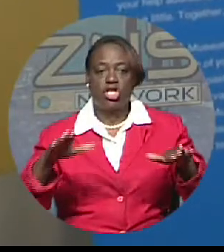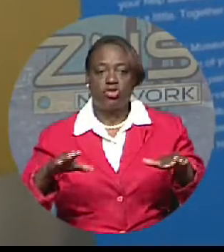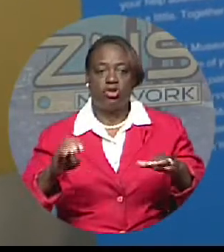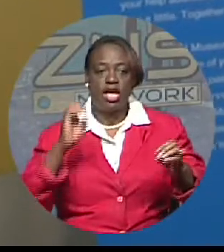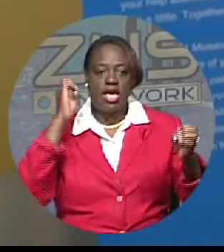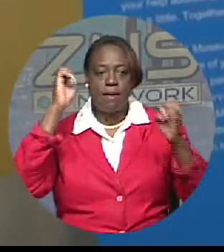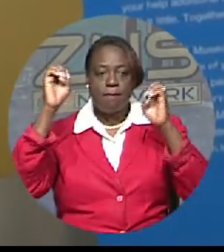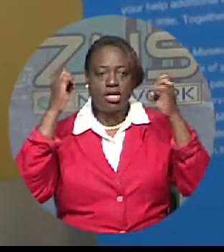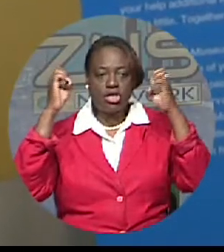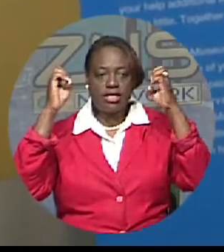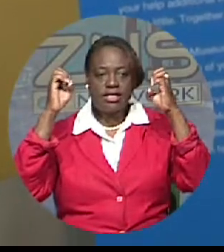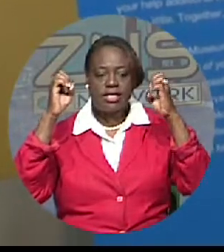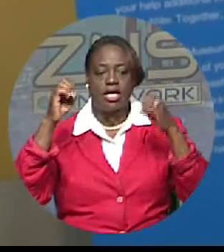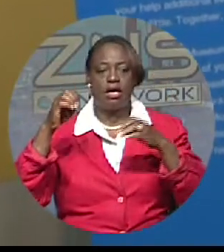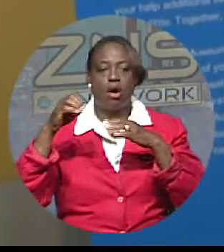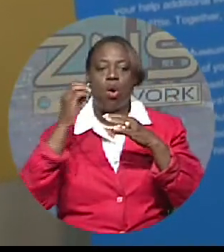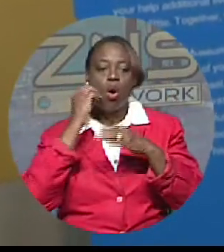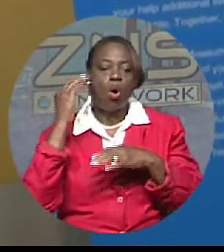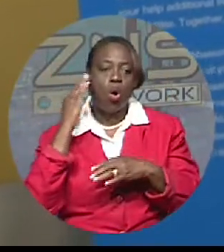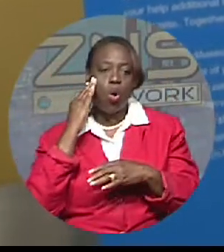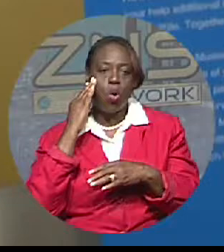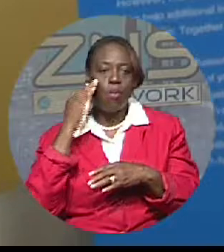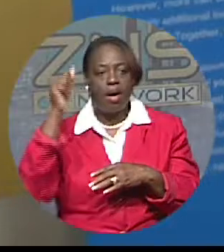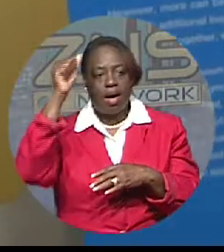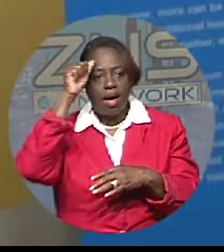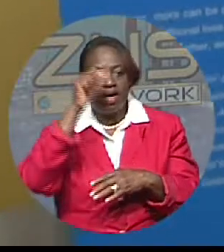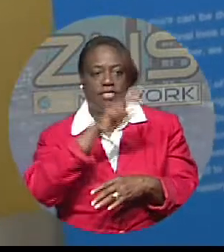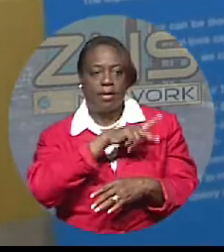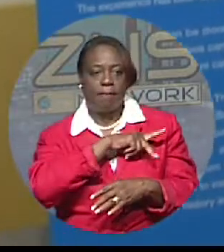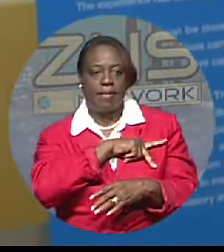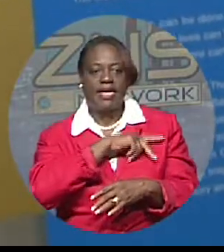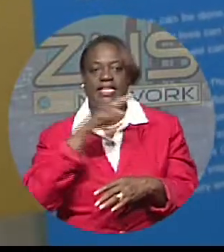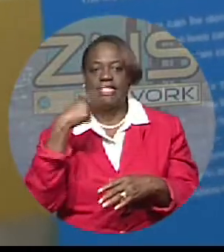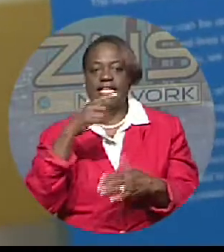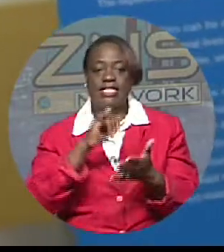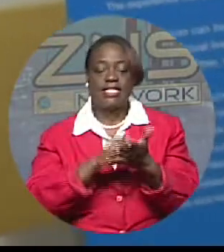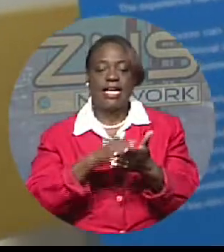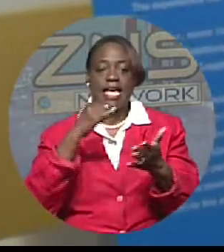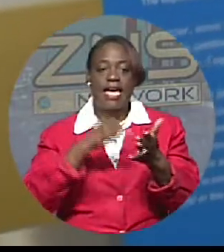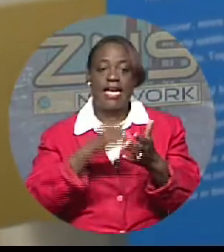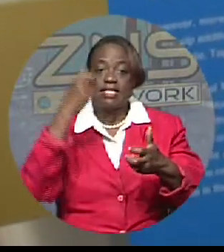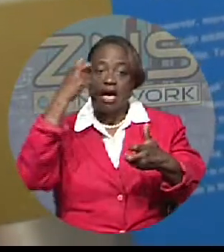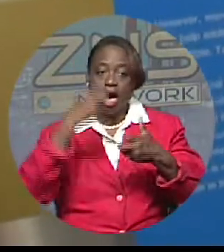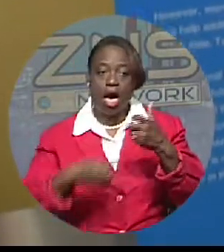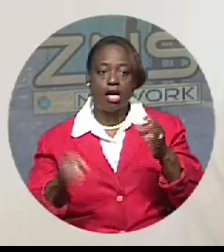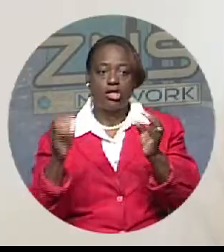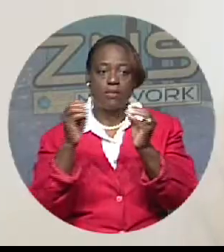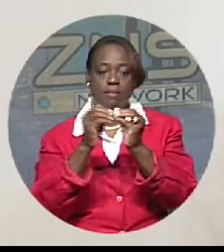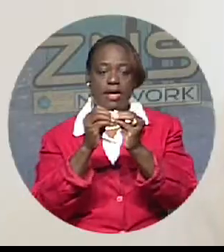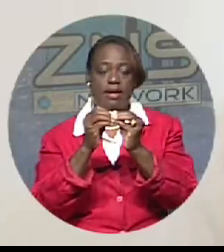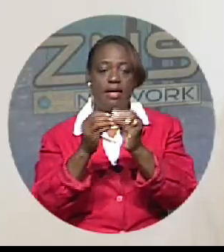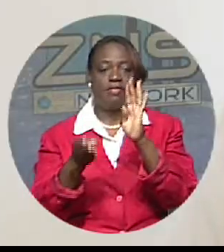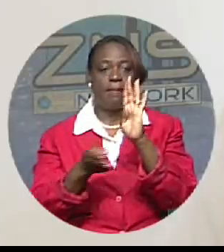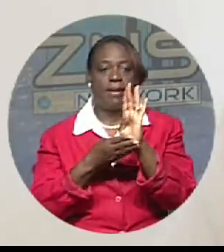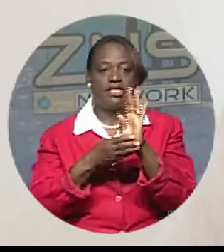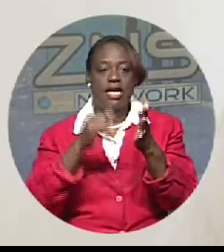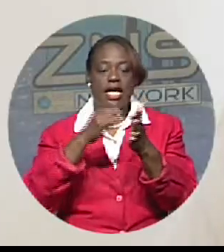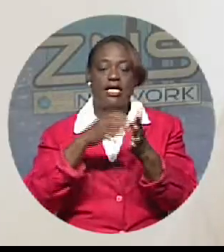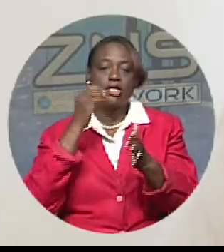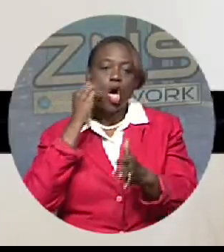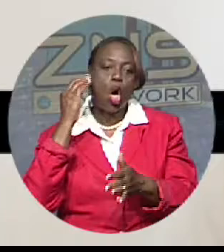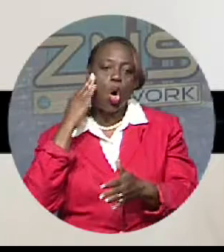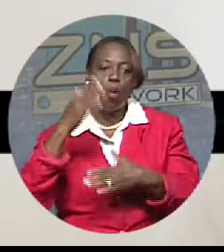at the Children's Emergency Hostel, Arthur Pete, admitted to ZNS News that it is hard to meet the annual budget. It's a home away from